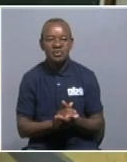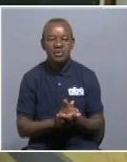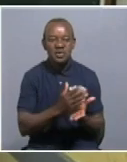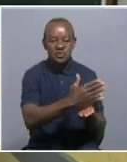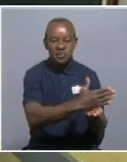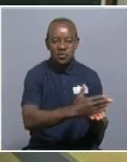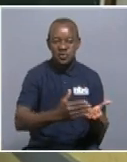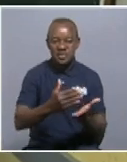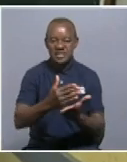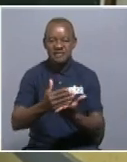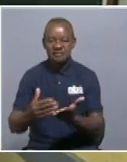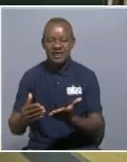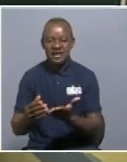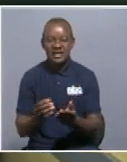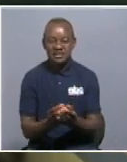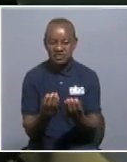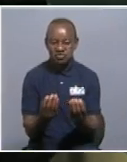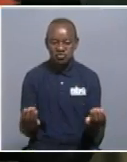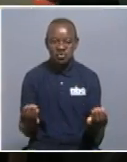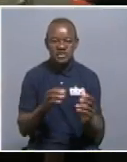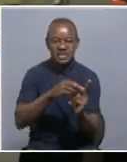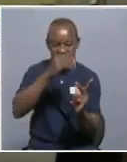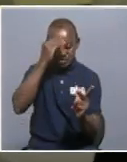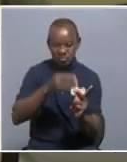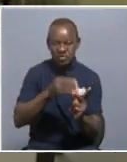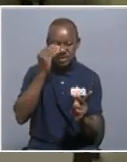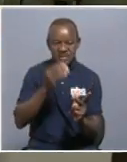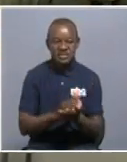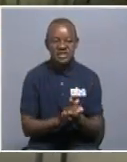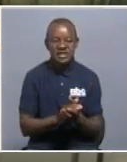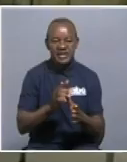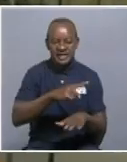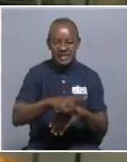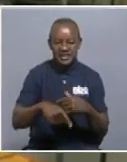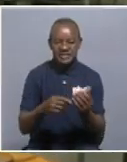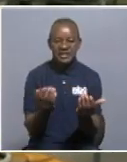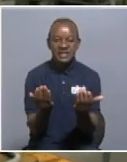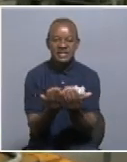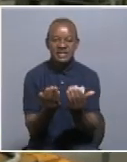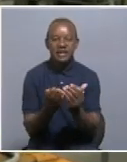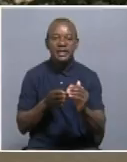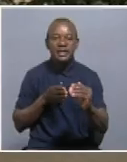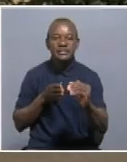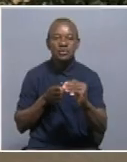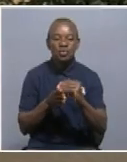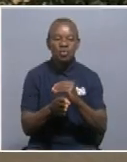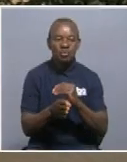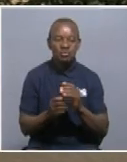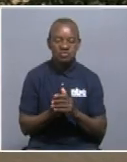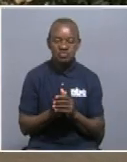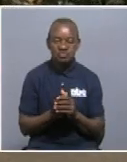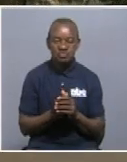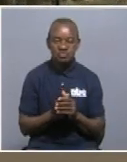them flexibility to ensure that they have different cohorts of learners at the school at that given time. And you also have those ones who will